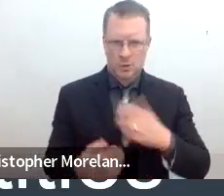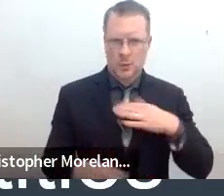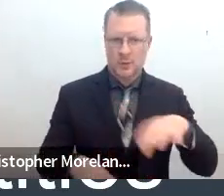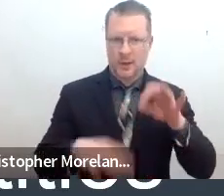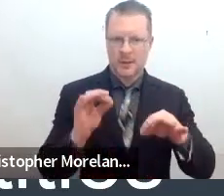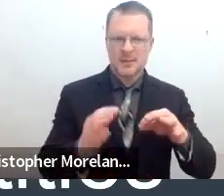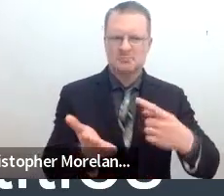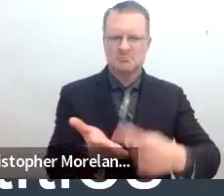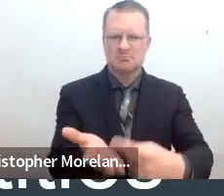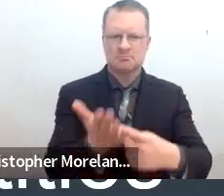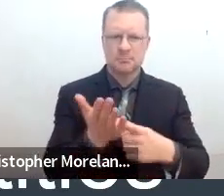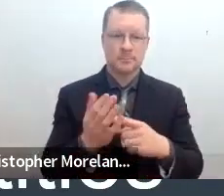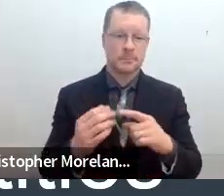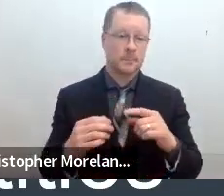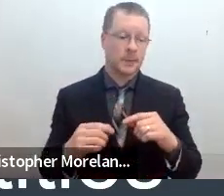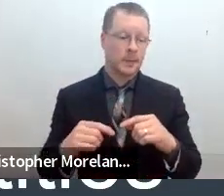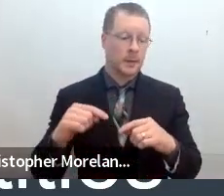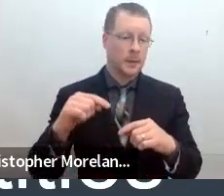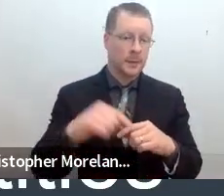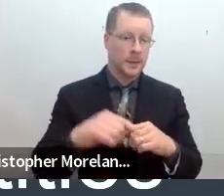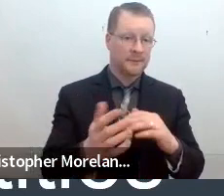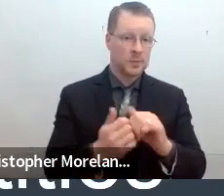It's important that we acknowledge our findings